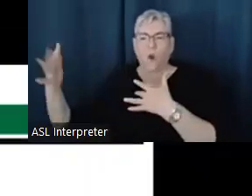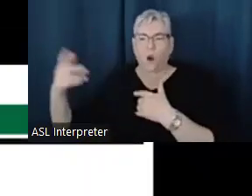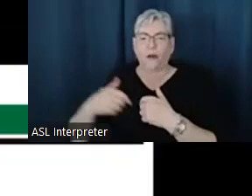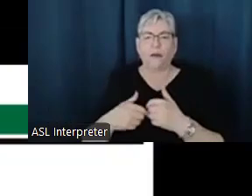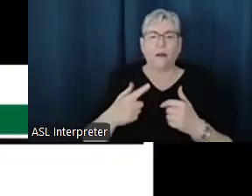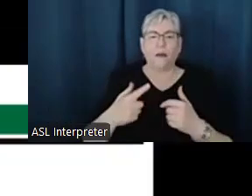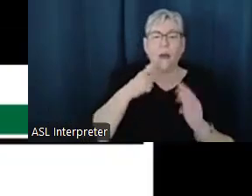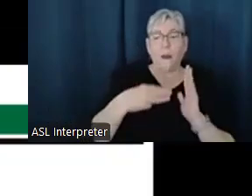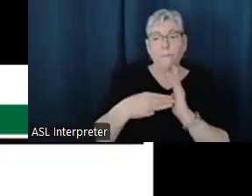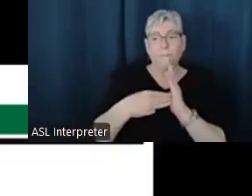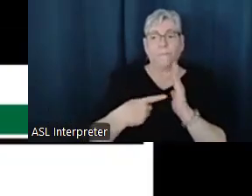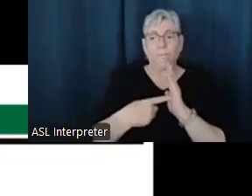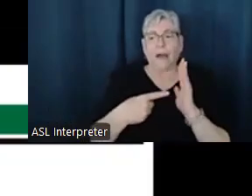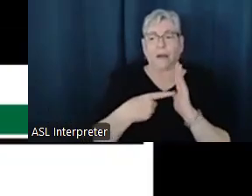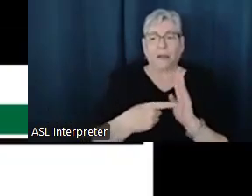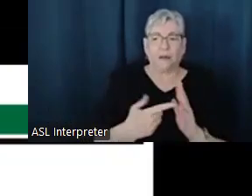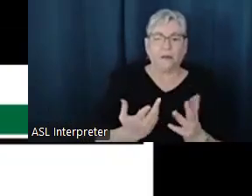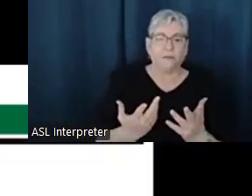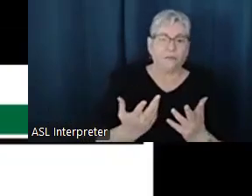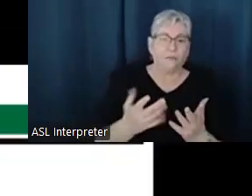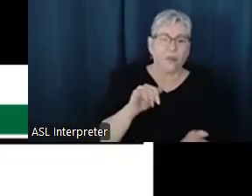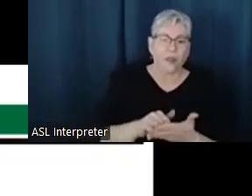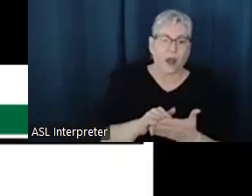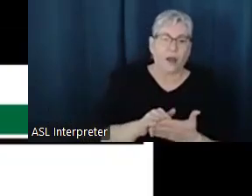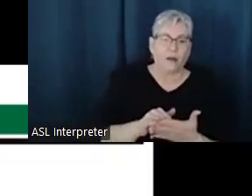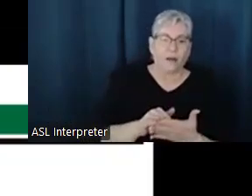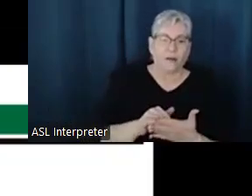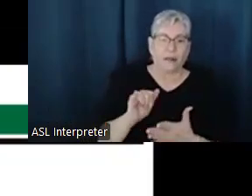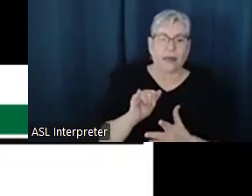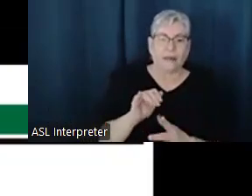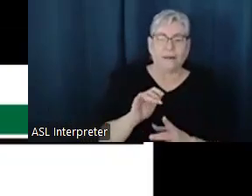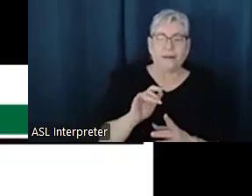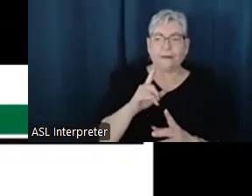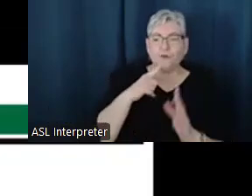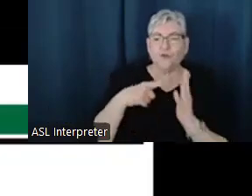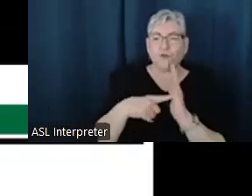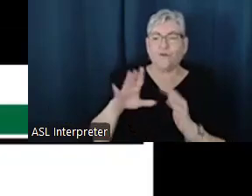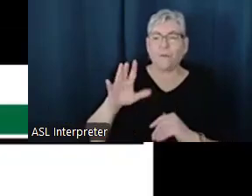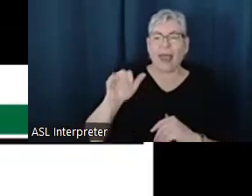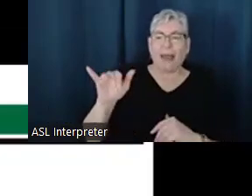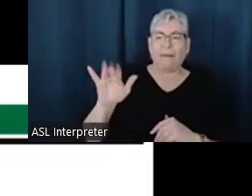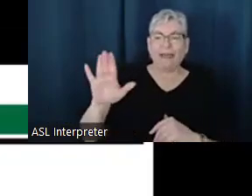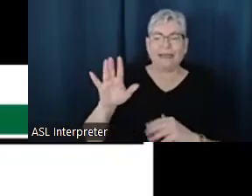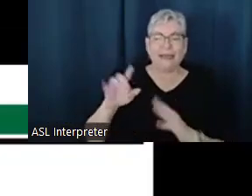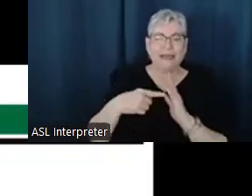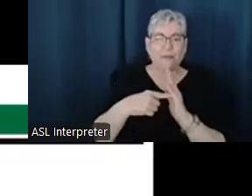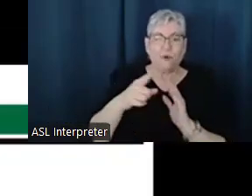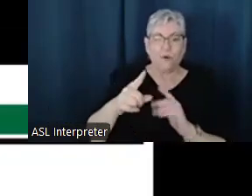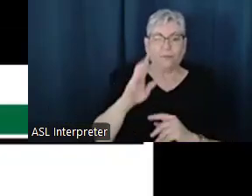So again, that's even to pull back on Amy's example. If you come up with some content, if you haven't